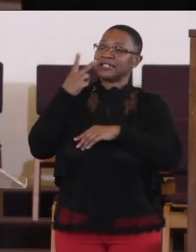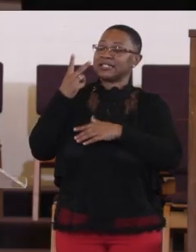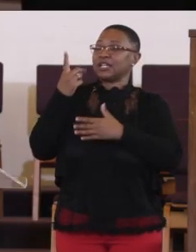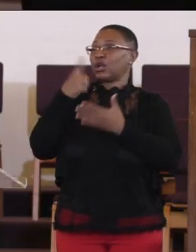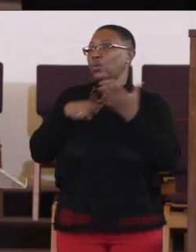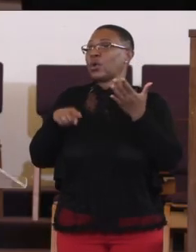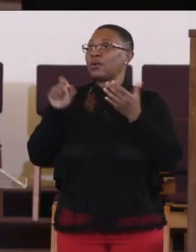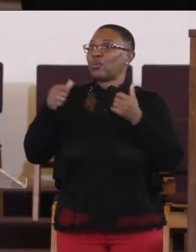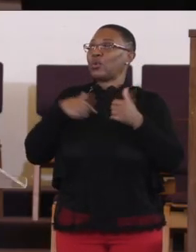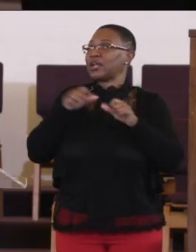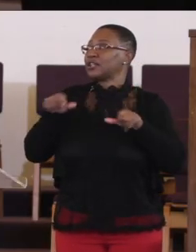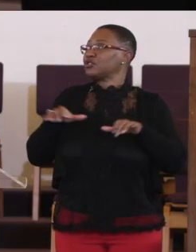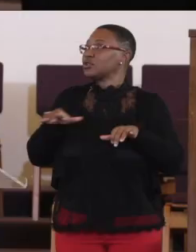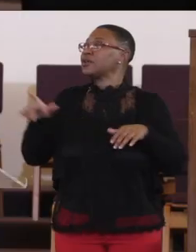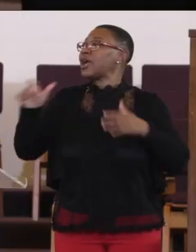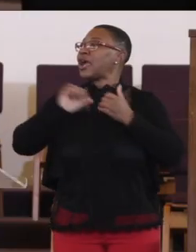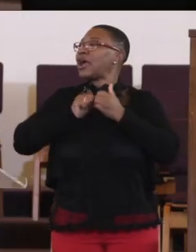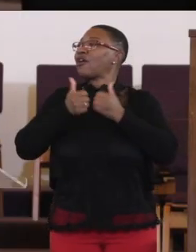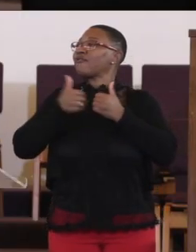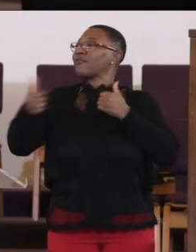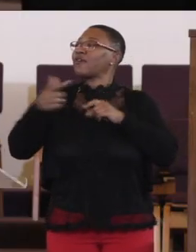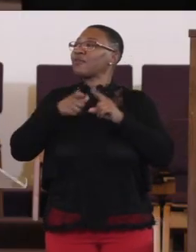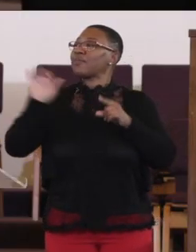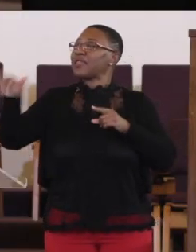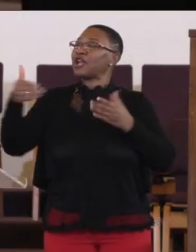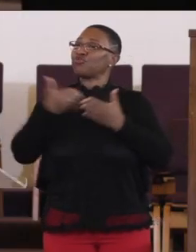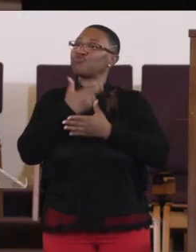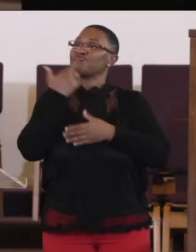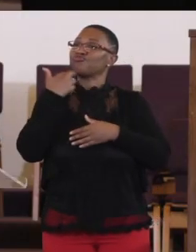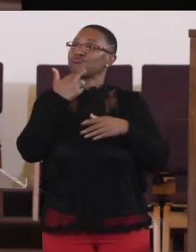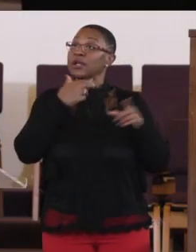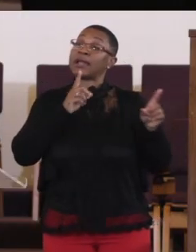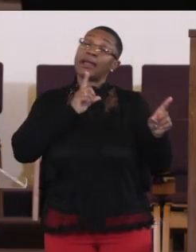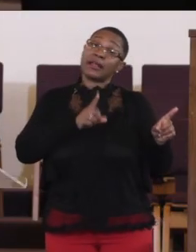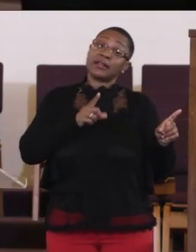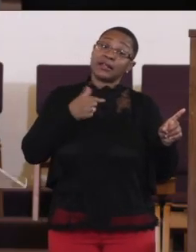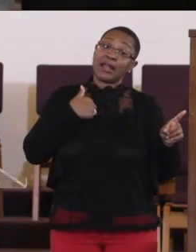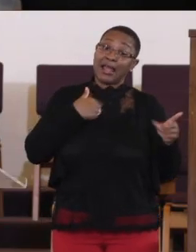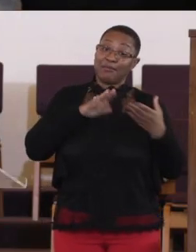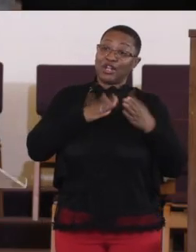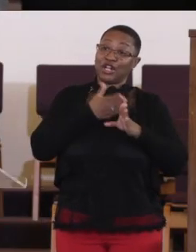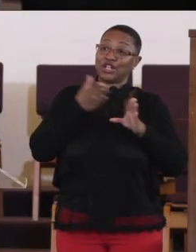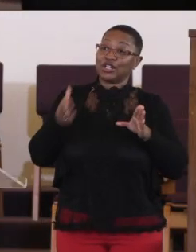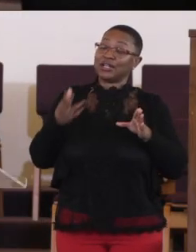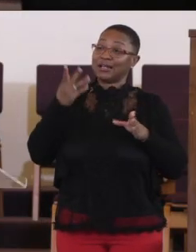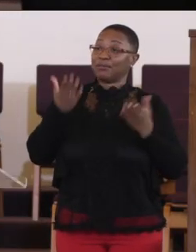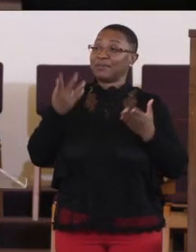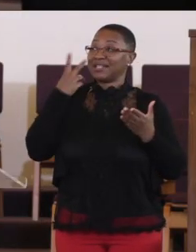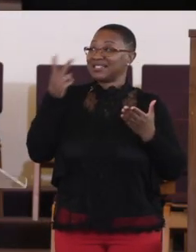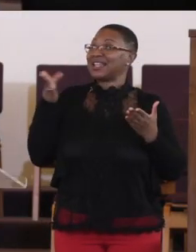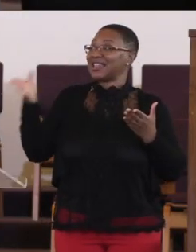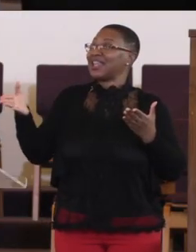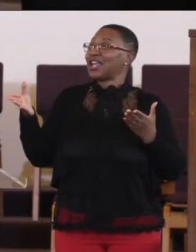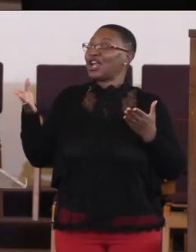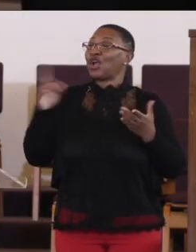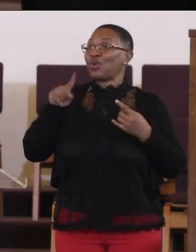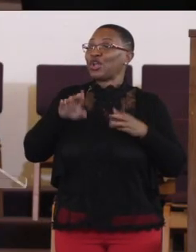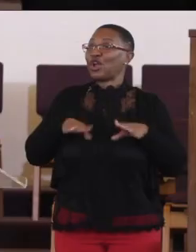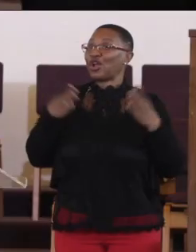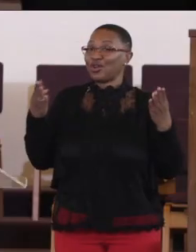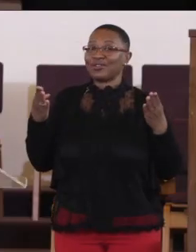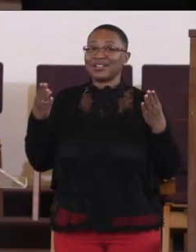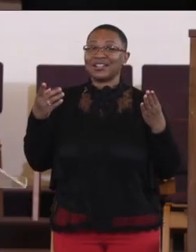So, how far do you live from the new restaurant? Actually, I'm your neighbor, and you'll probably see me there once you guys open. I'm